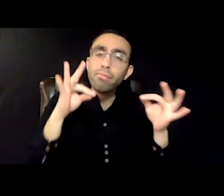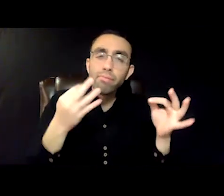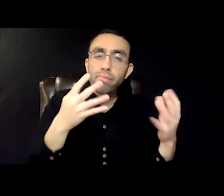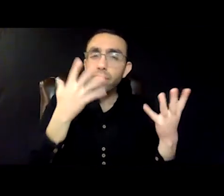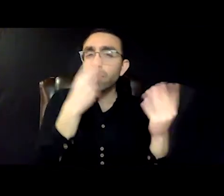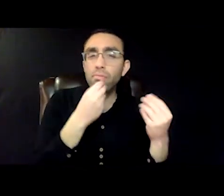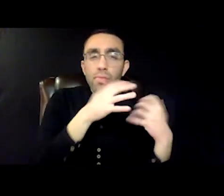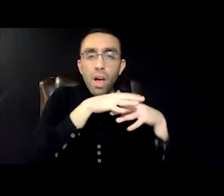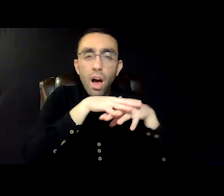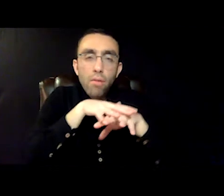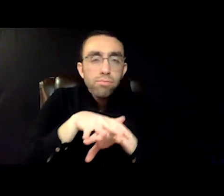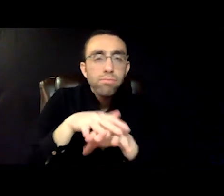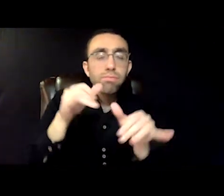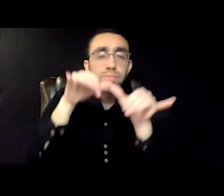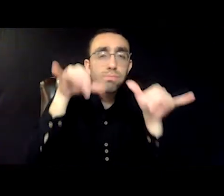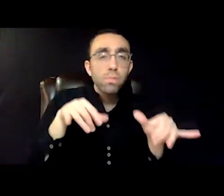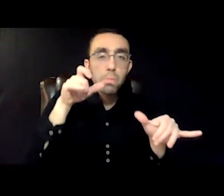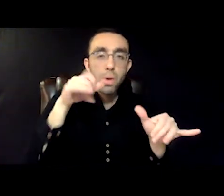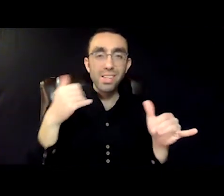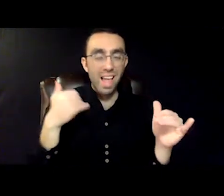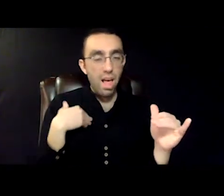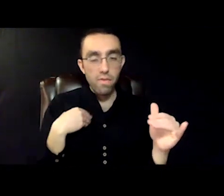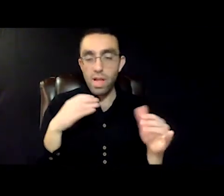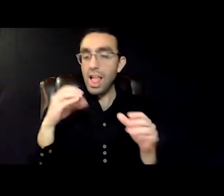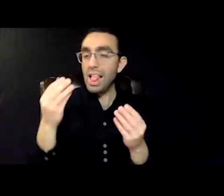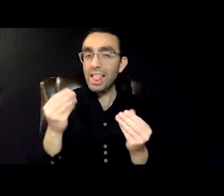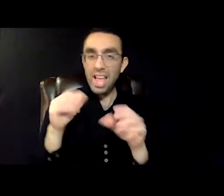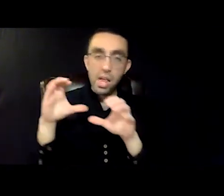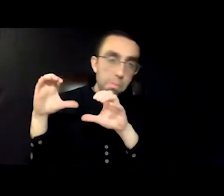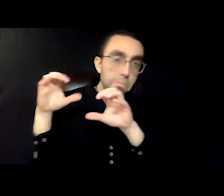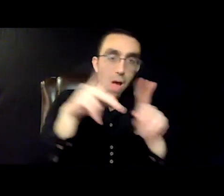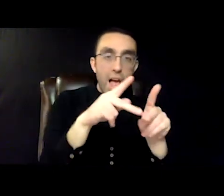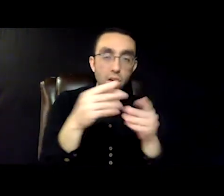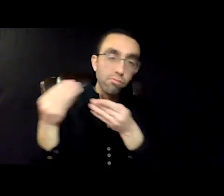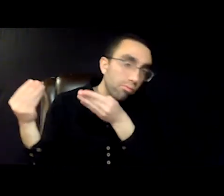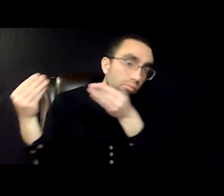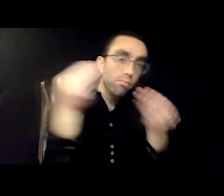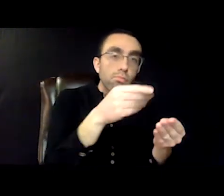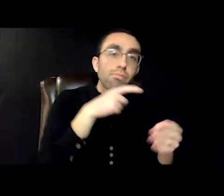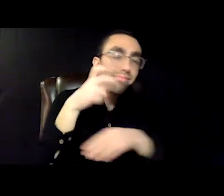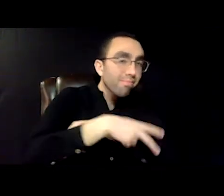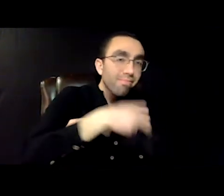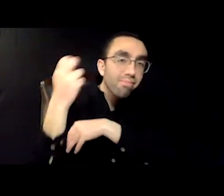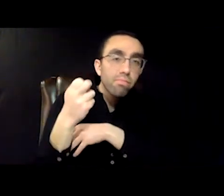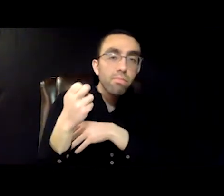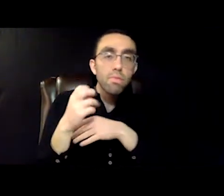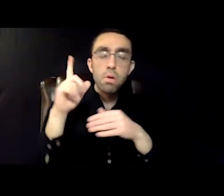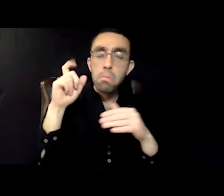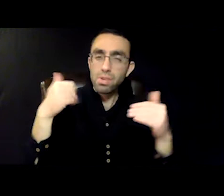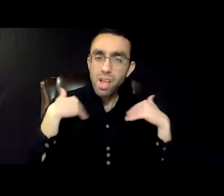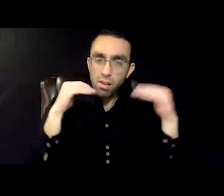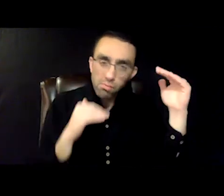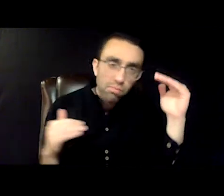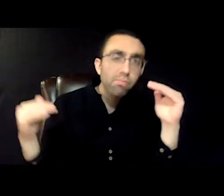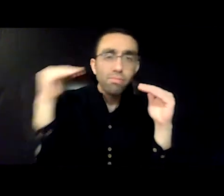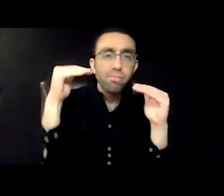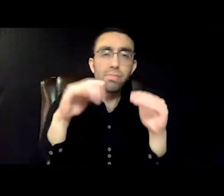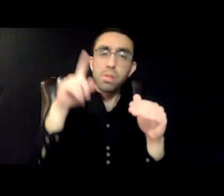reparative justice. Because this system is evidence that, you